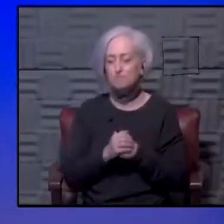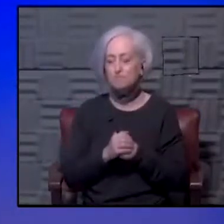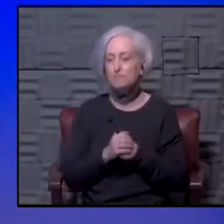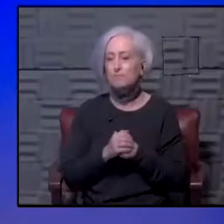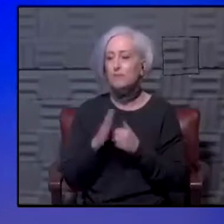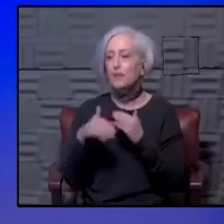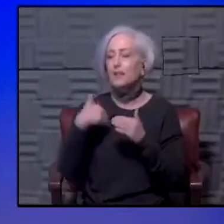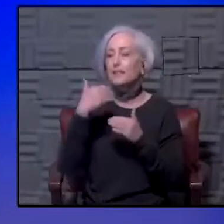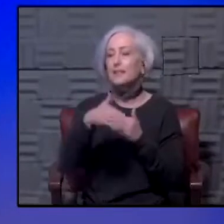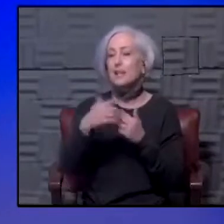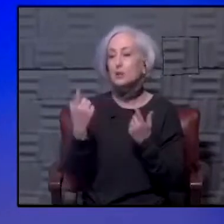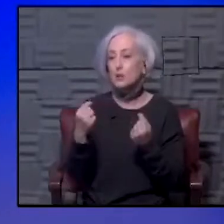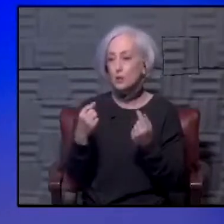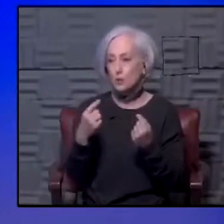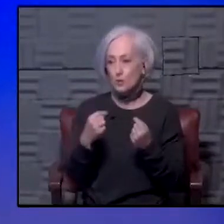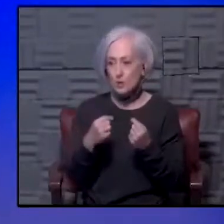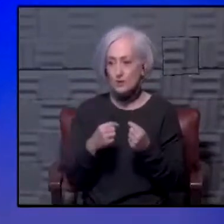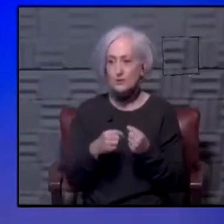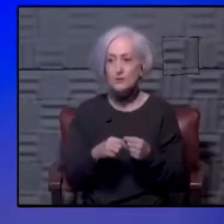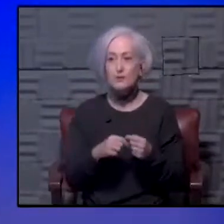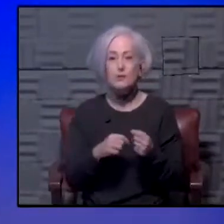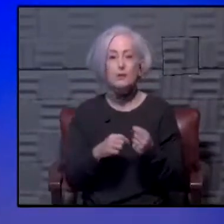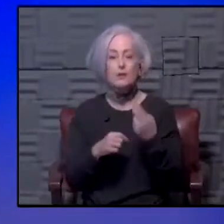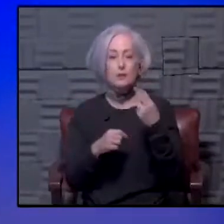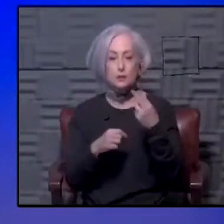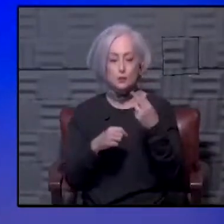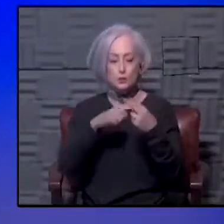Next step, again, 2 finger breaths.